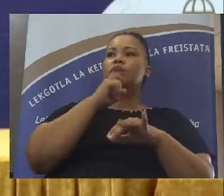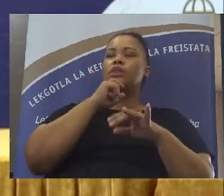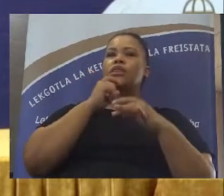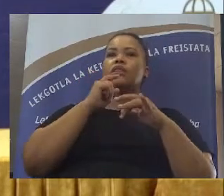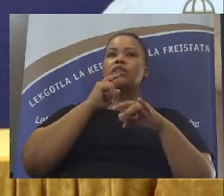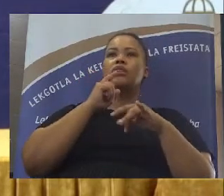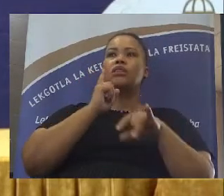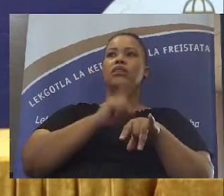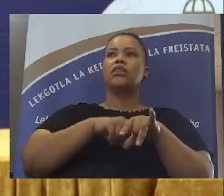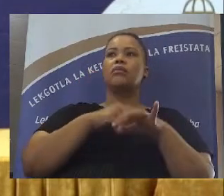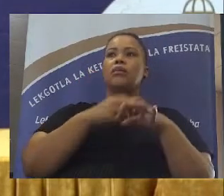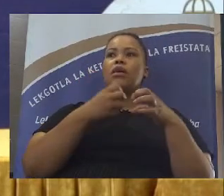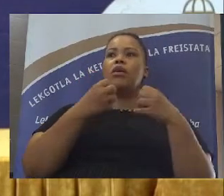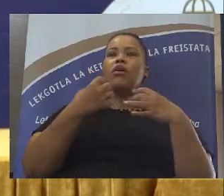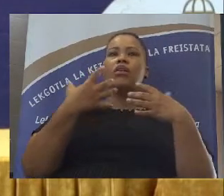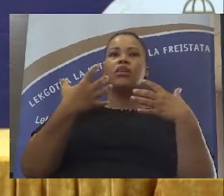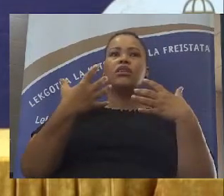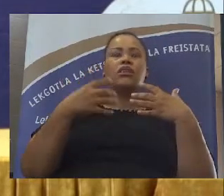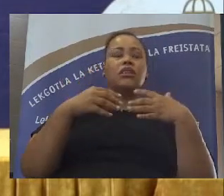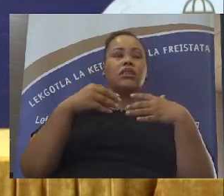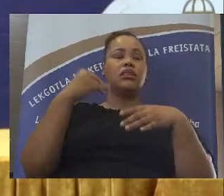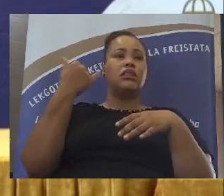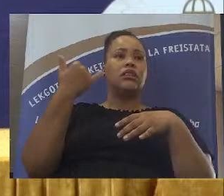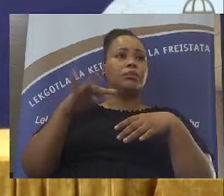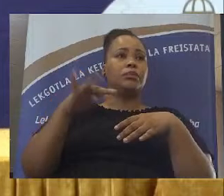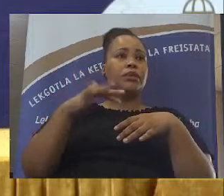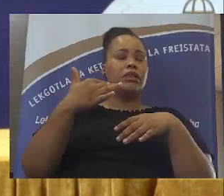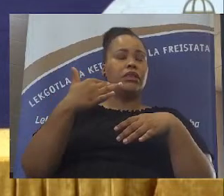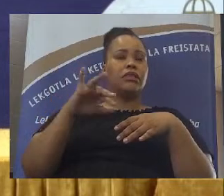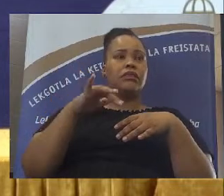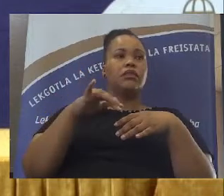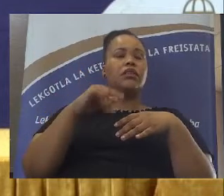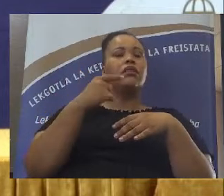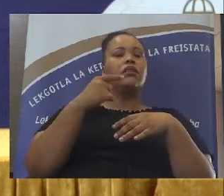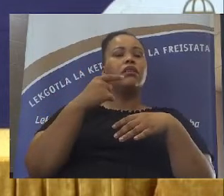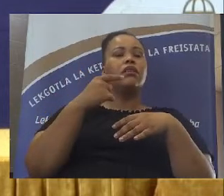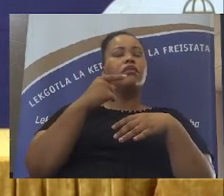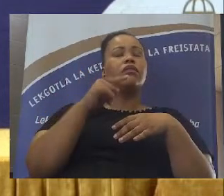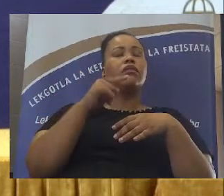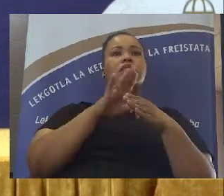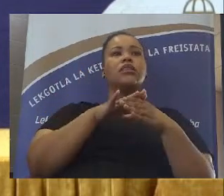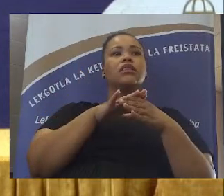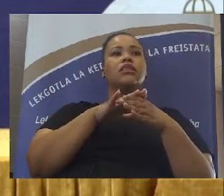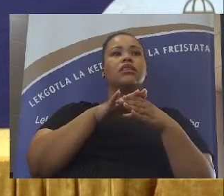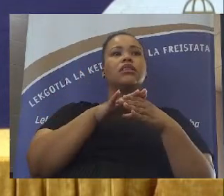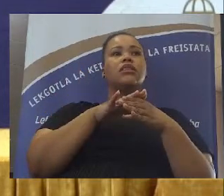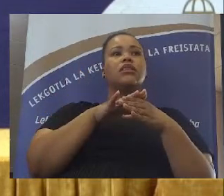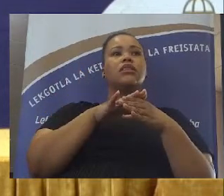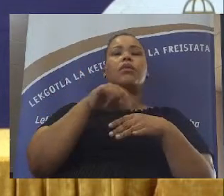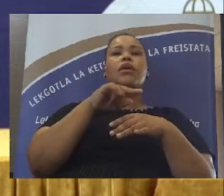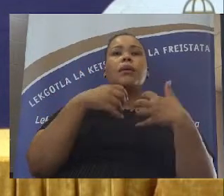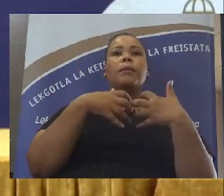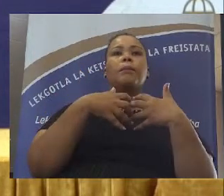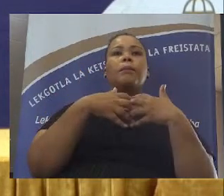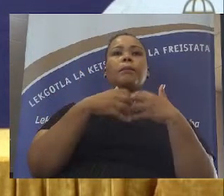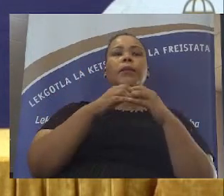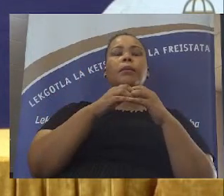consuming, and it's very expensive. So for those reasons, then we've established this